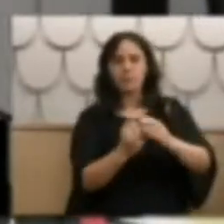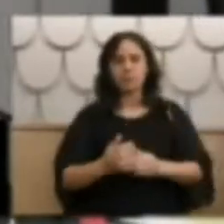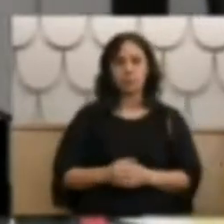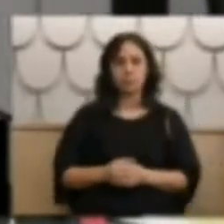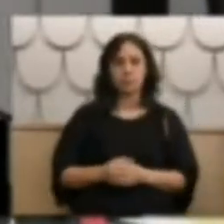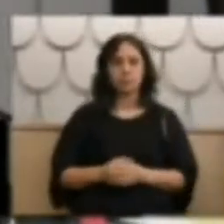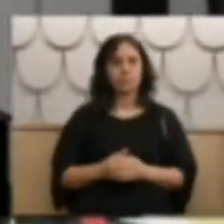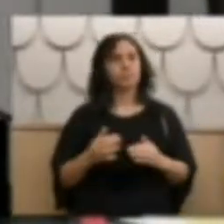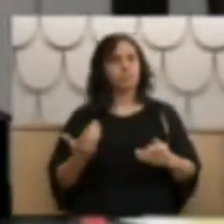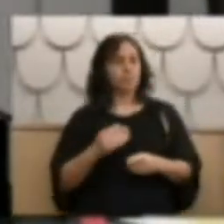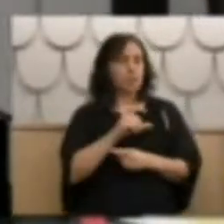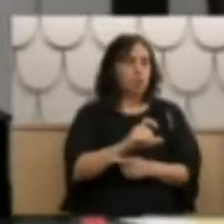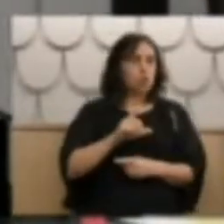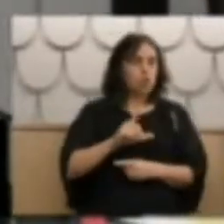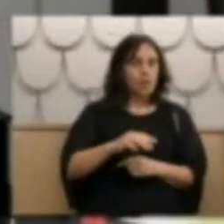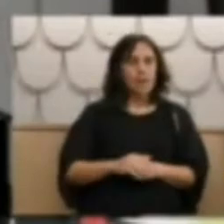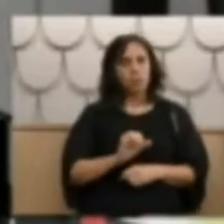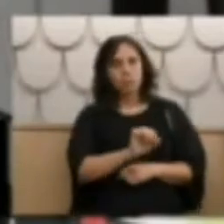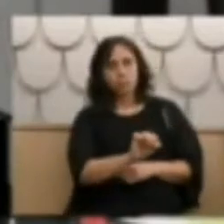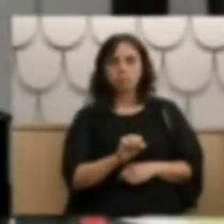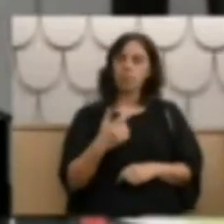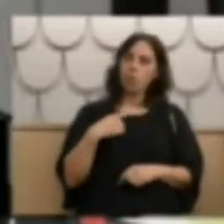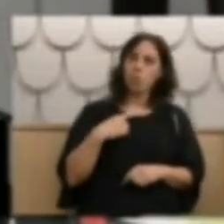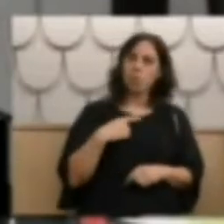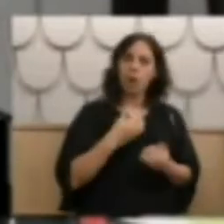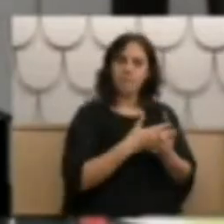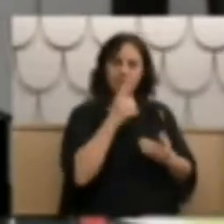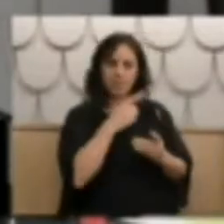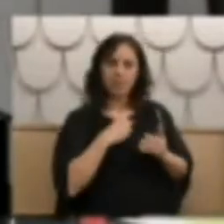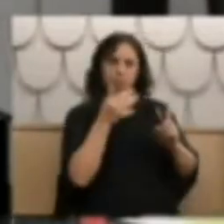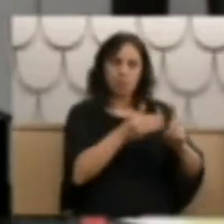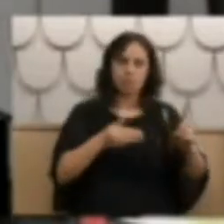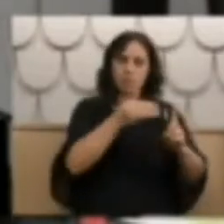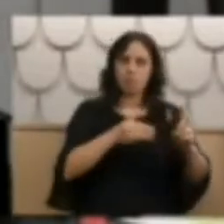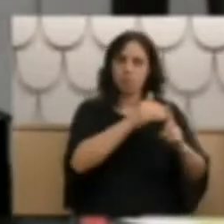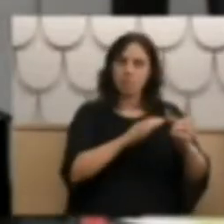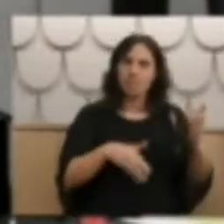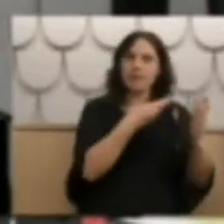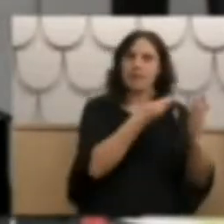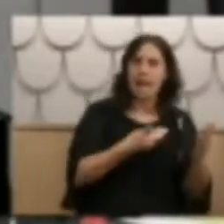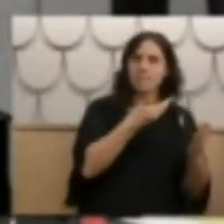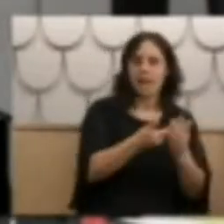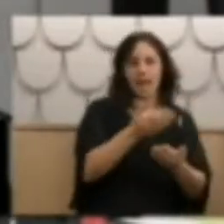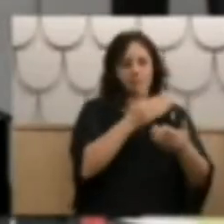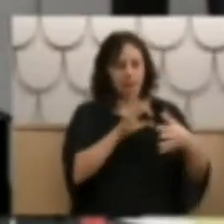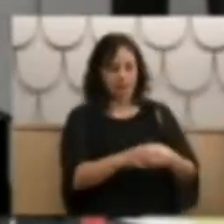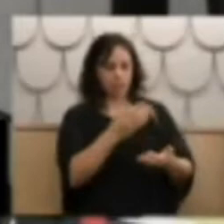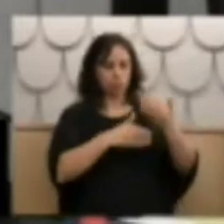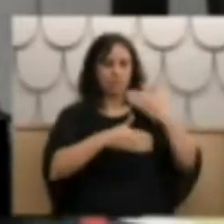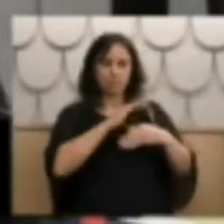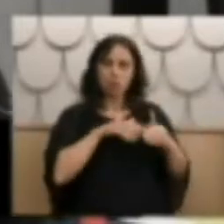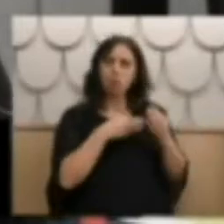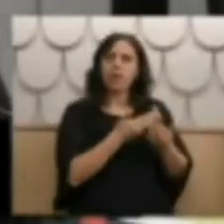The reason why Cooper Legal seems to have so much of the market in historic abuse cases, which appears to be very irritating to the